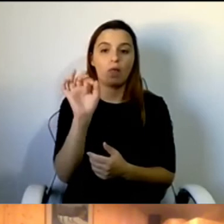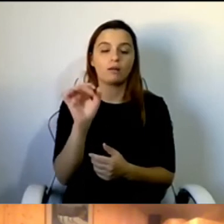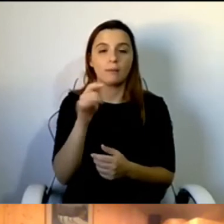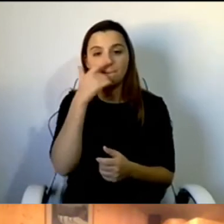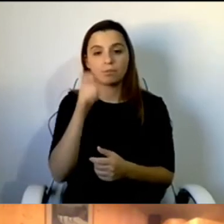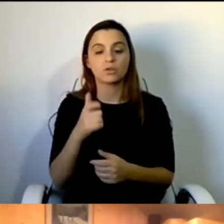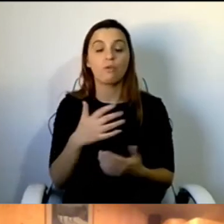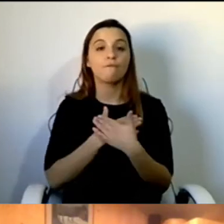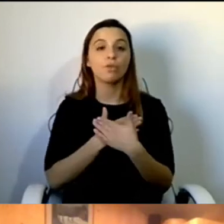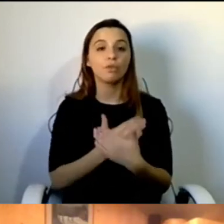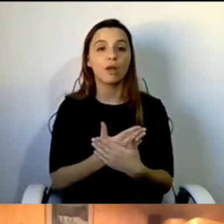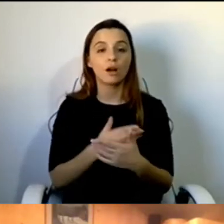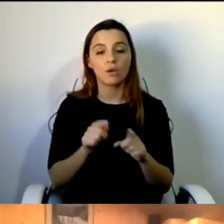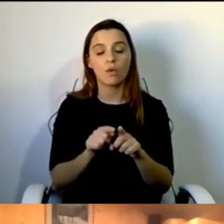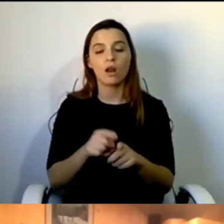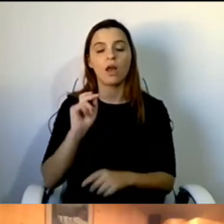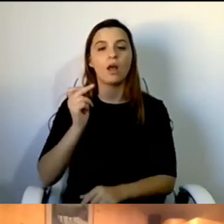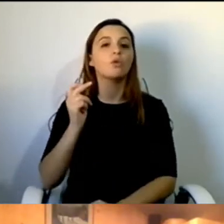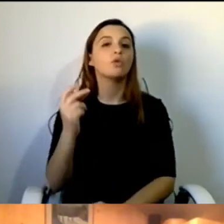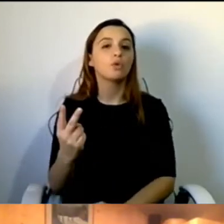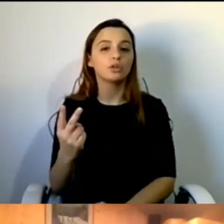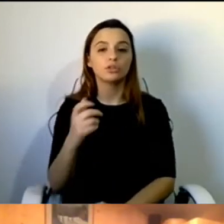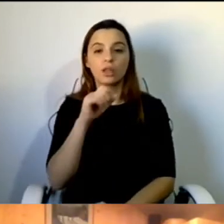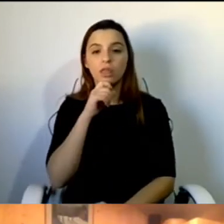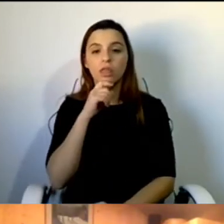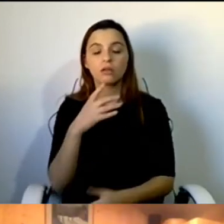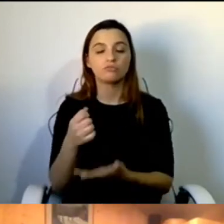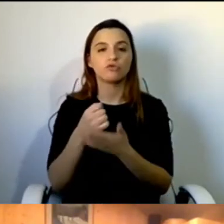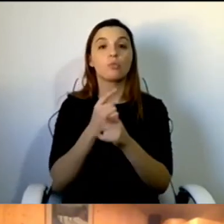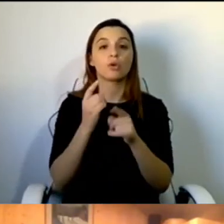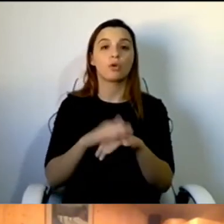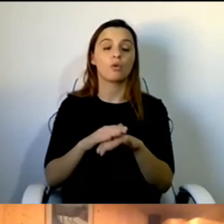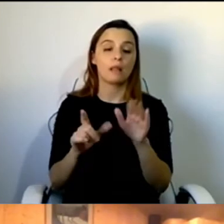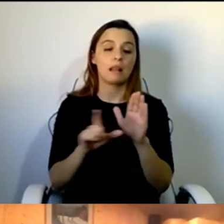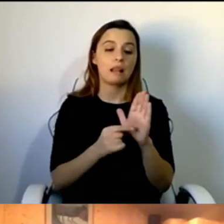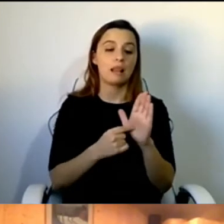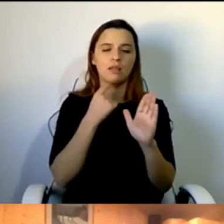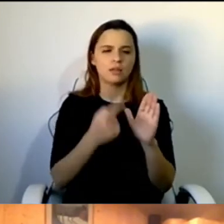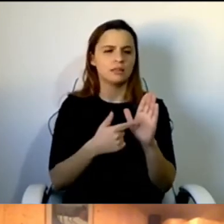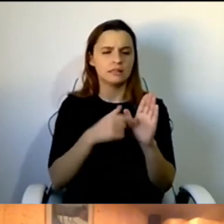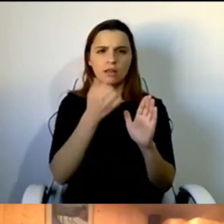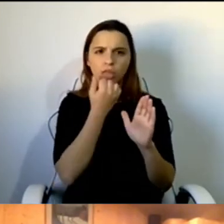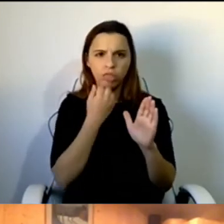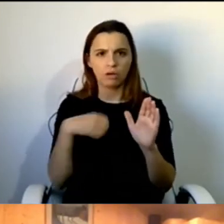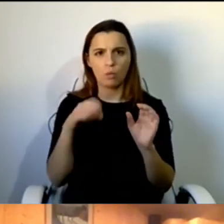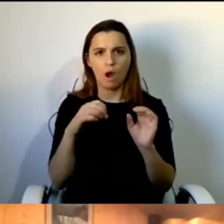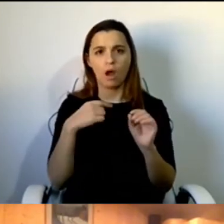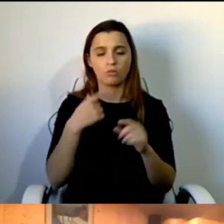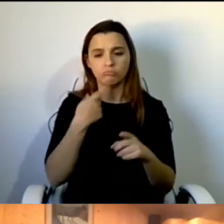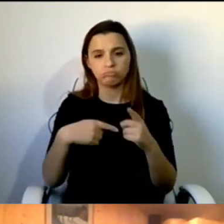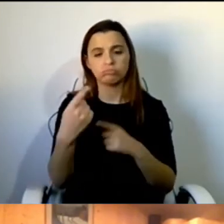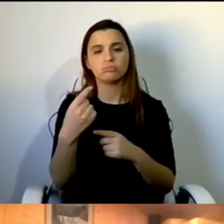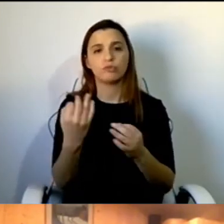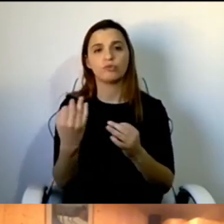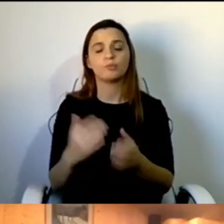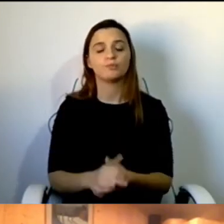appeal if you're not satisfied with the decision. So I appealed the decision, but that took 2 years. And I actually won.